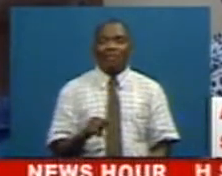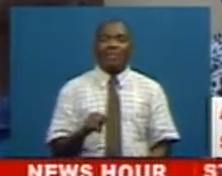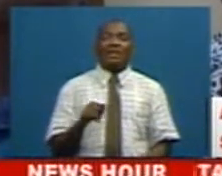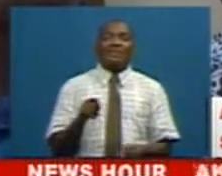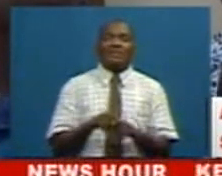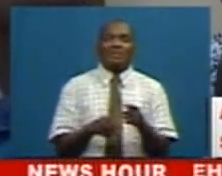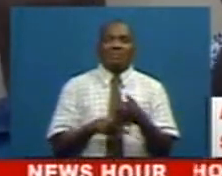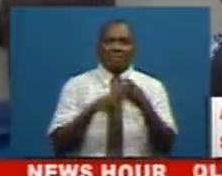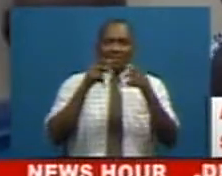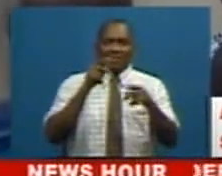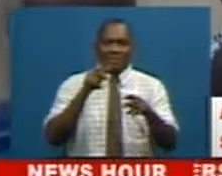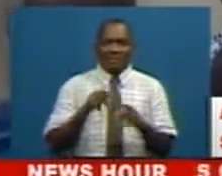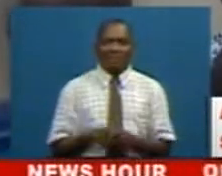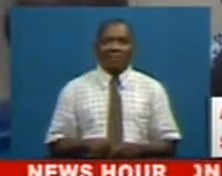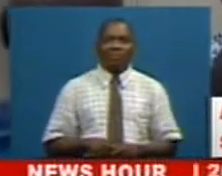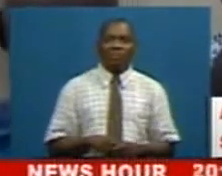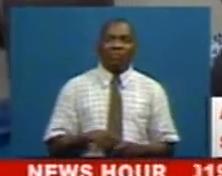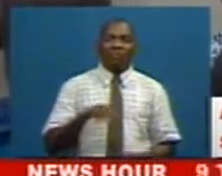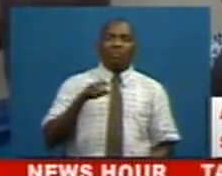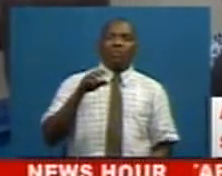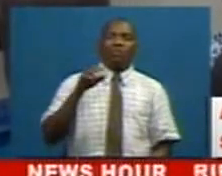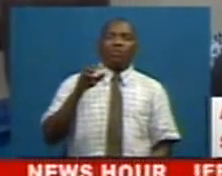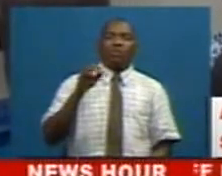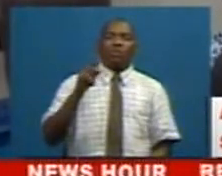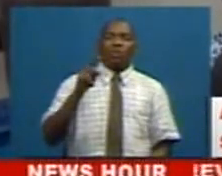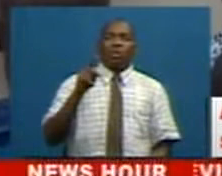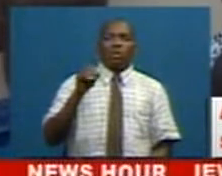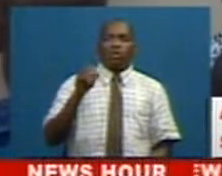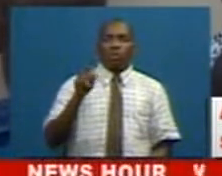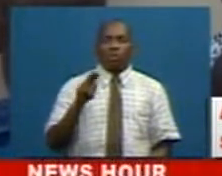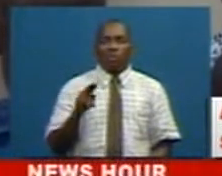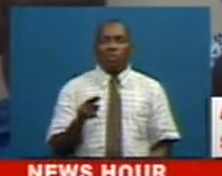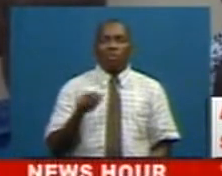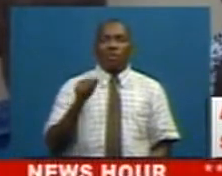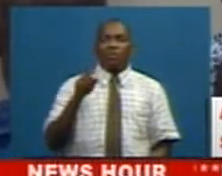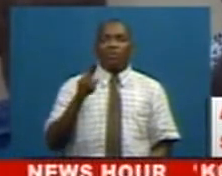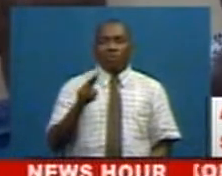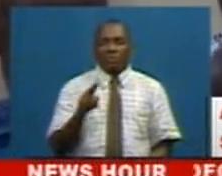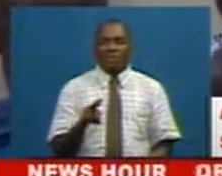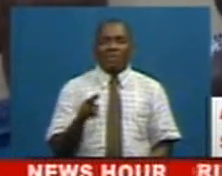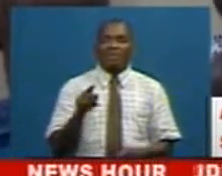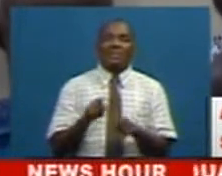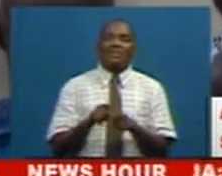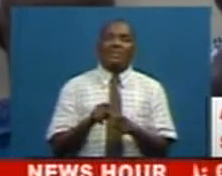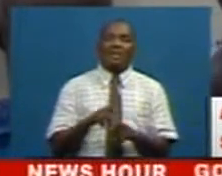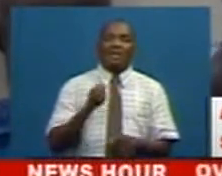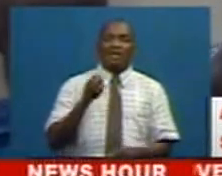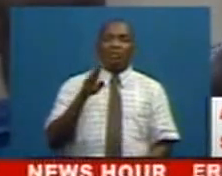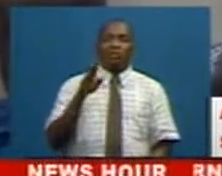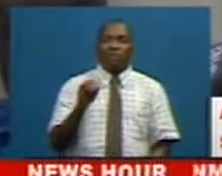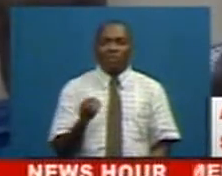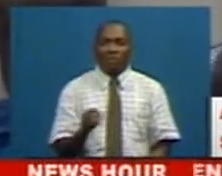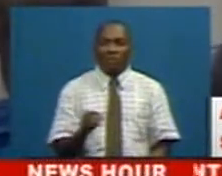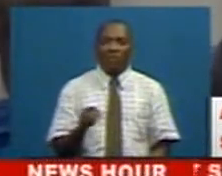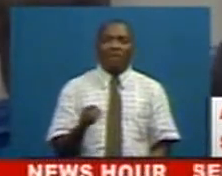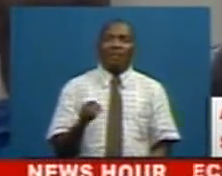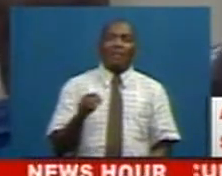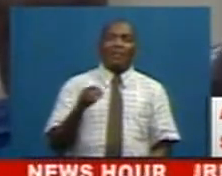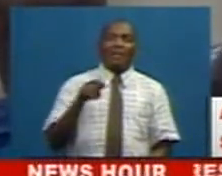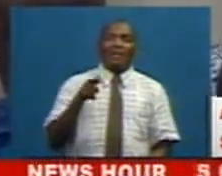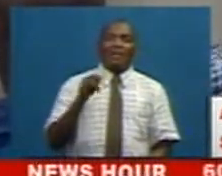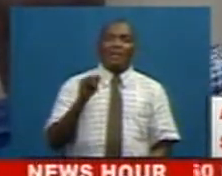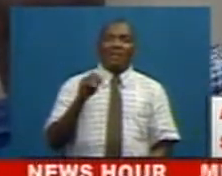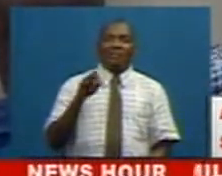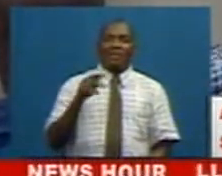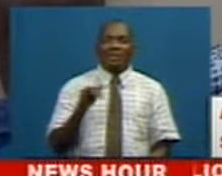as the vice chairman, Mrs. Sophia Koko, Mr. Frank Edu Jr., Mr. Ebo Kwetu, Ms. Gifty